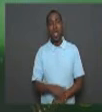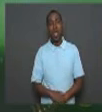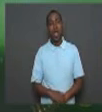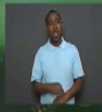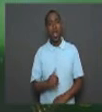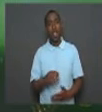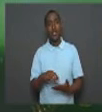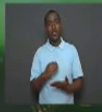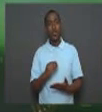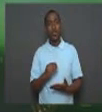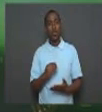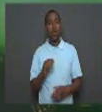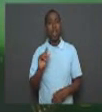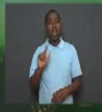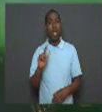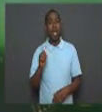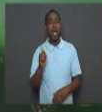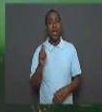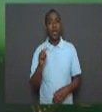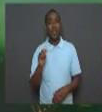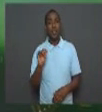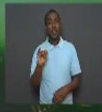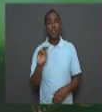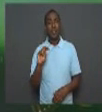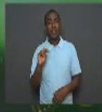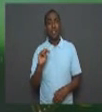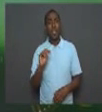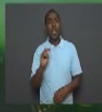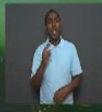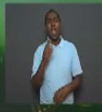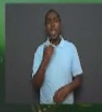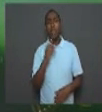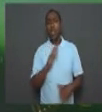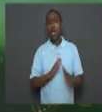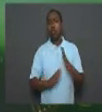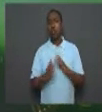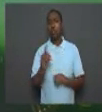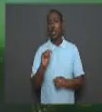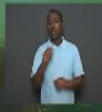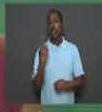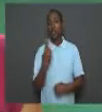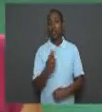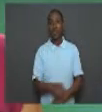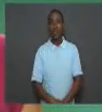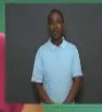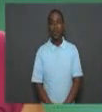And we learned why Latin is used as the language in